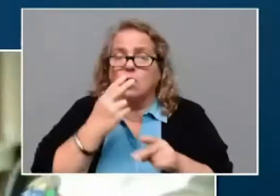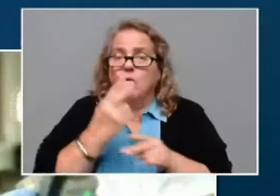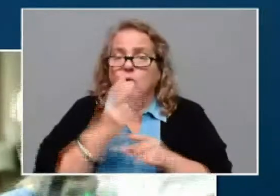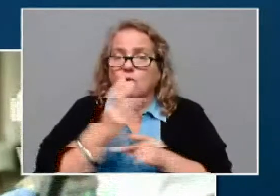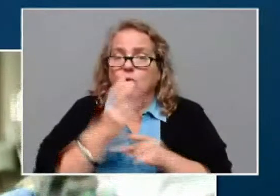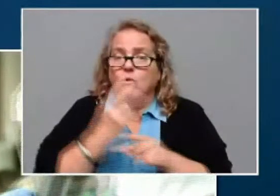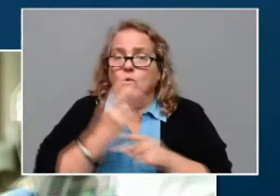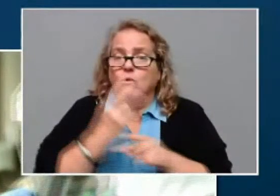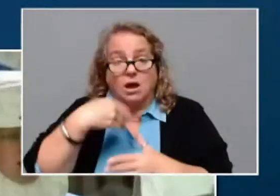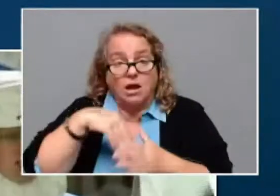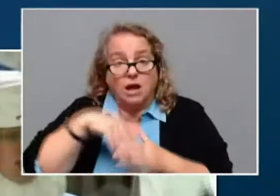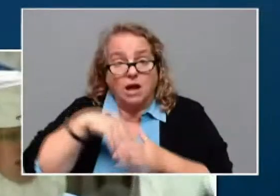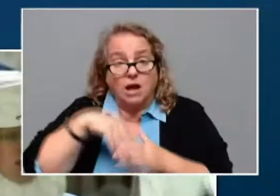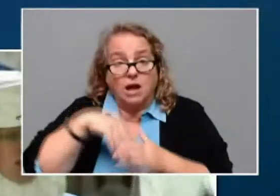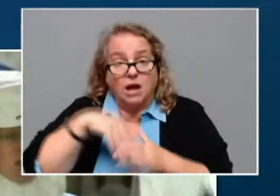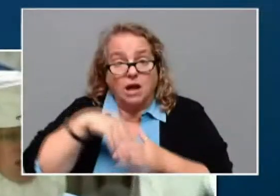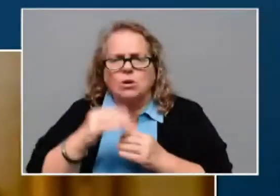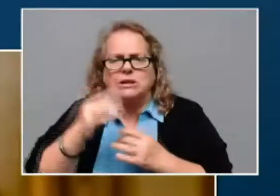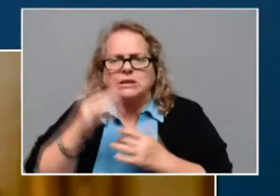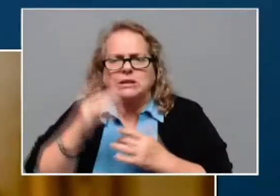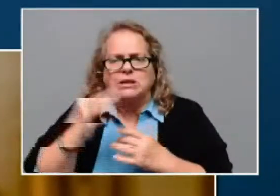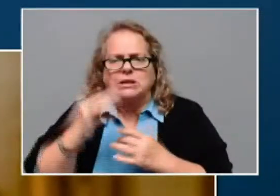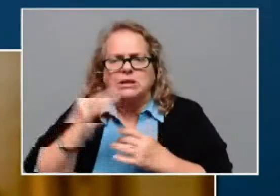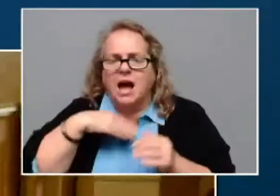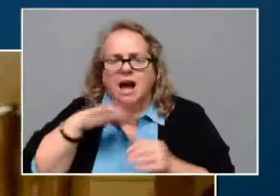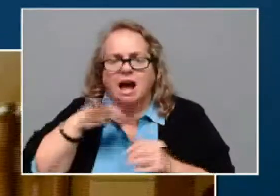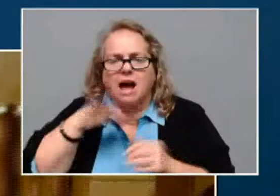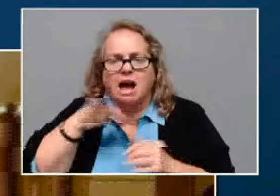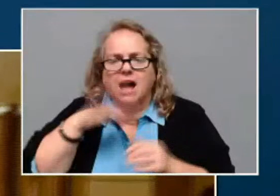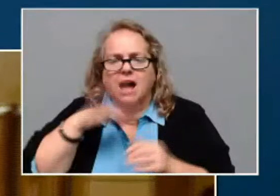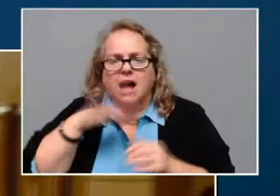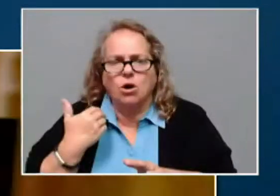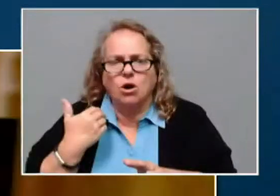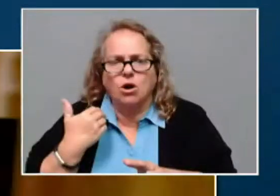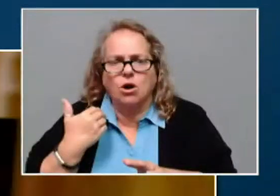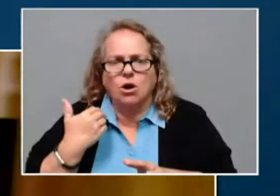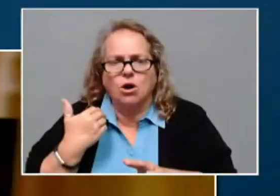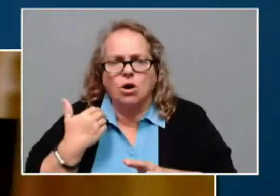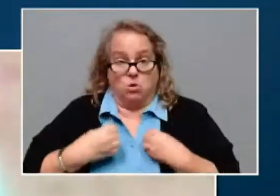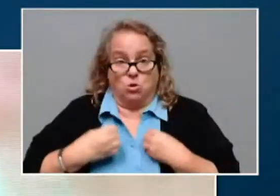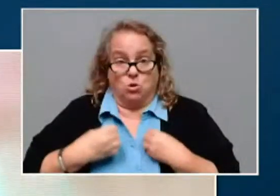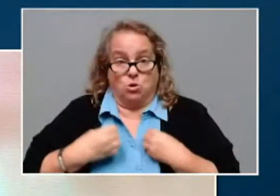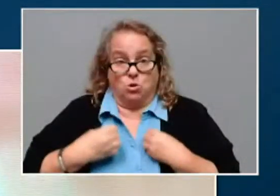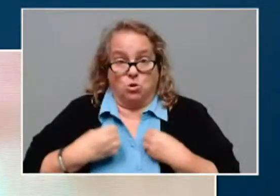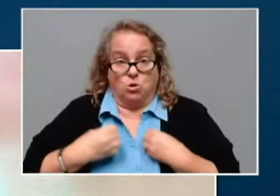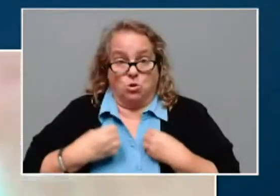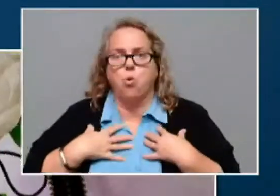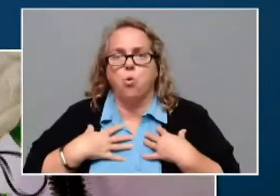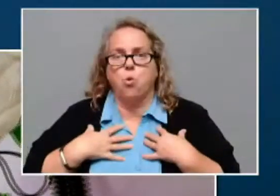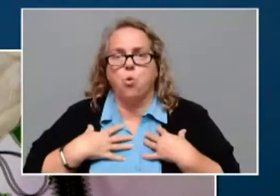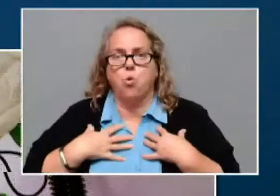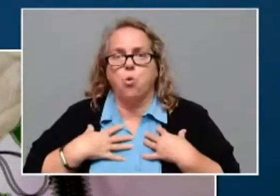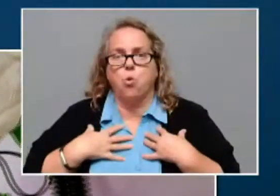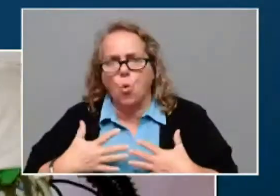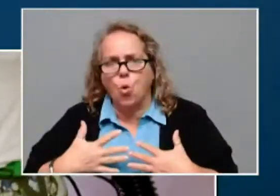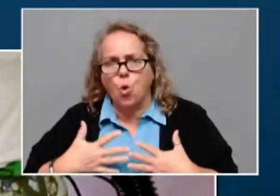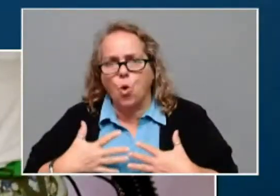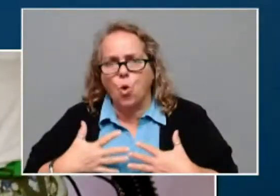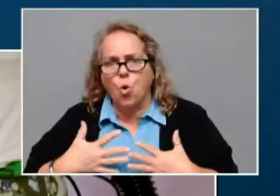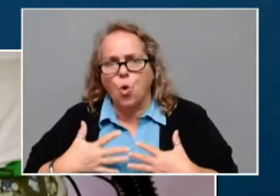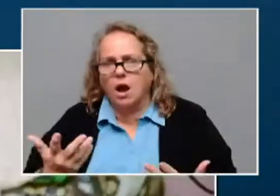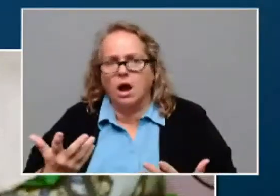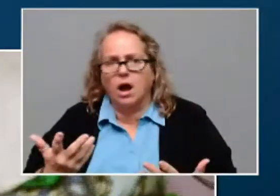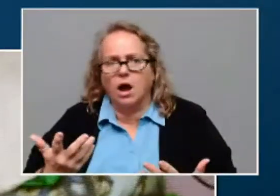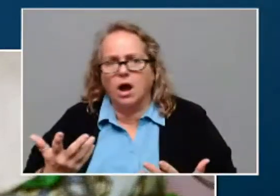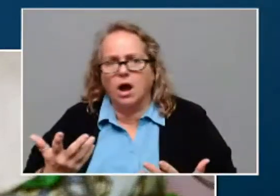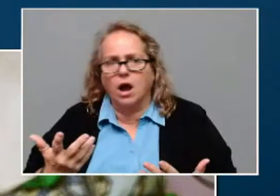before. It's emotionally draining when you see people that are young and that would have lived a full life if they just made a different